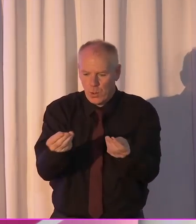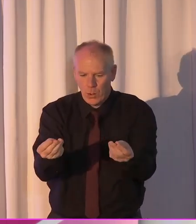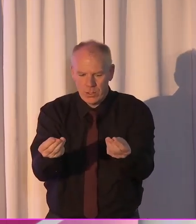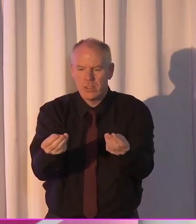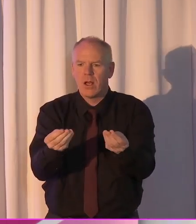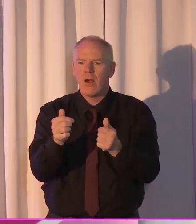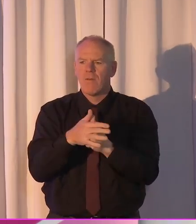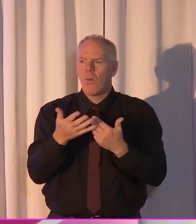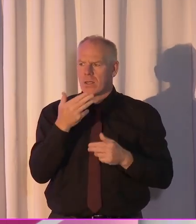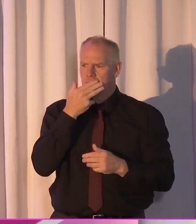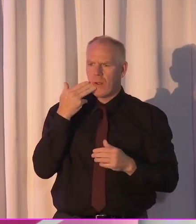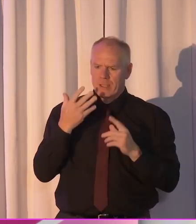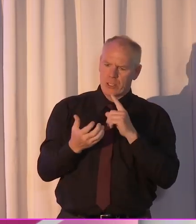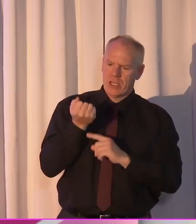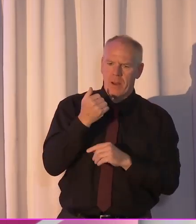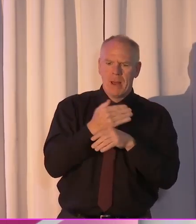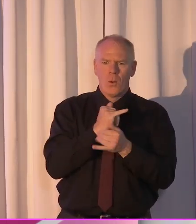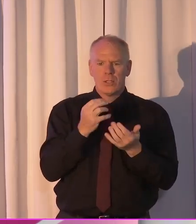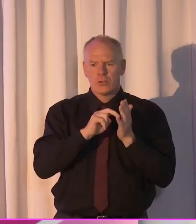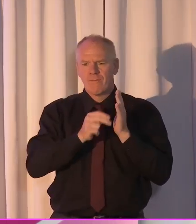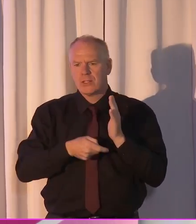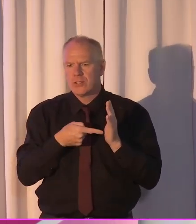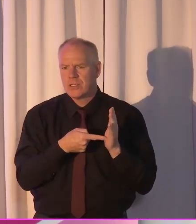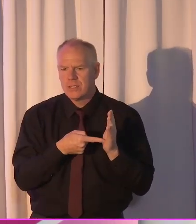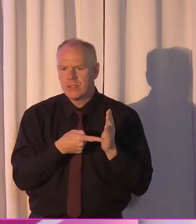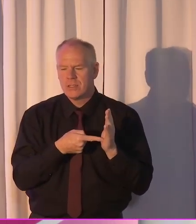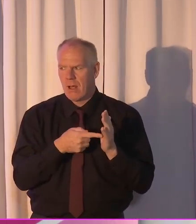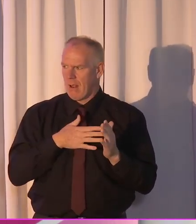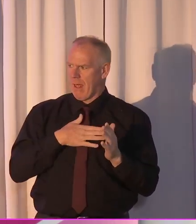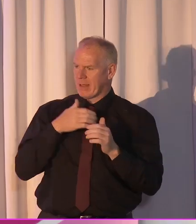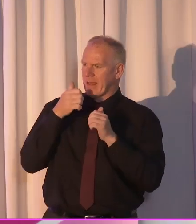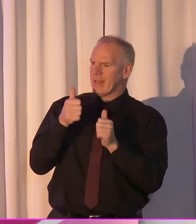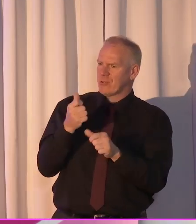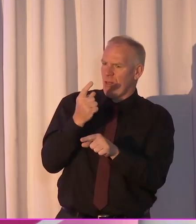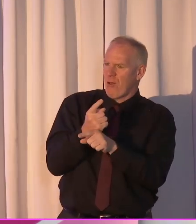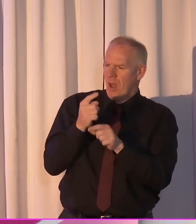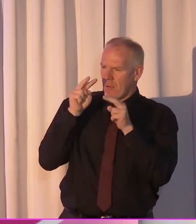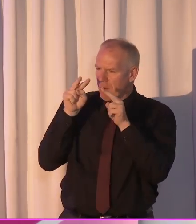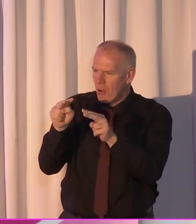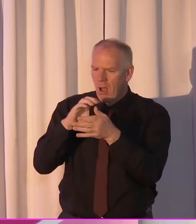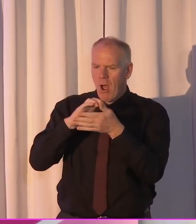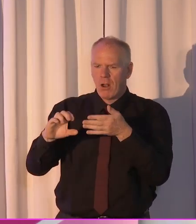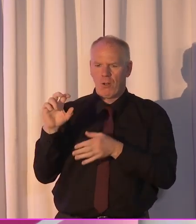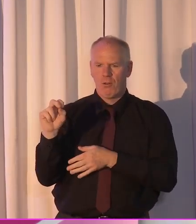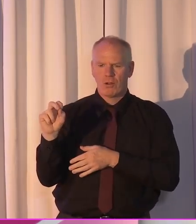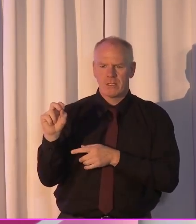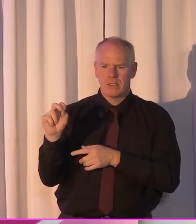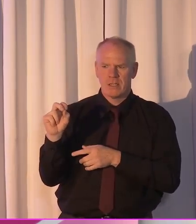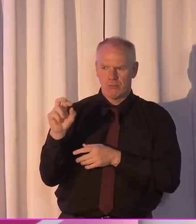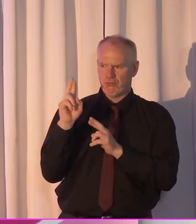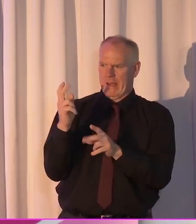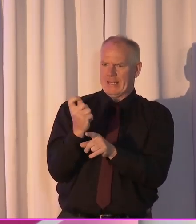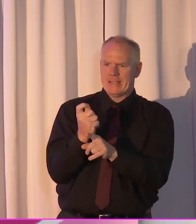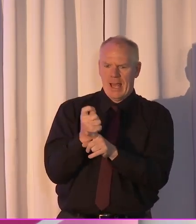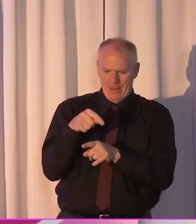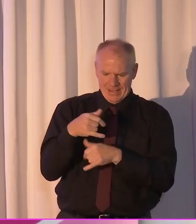the promise of the Convention. I really welcome the attention afforded to Article 30 and the timely